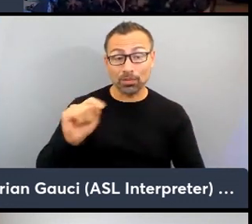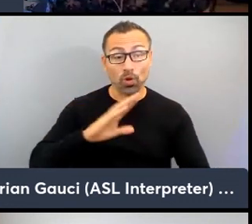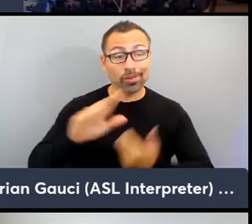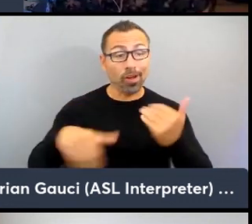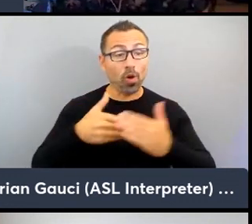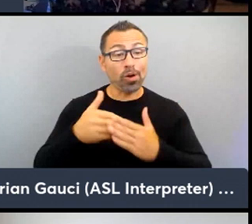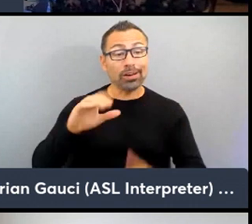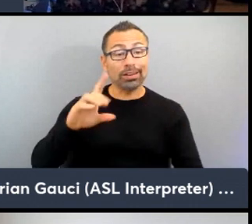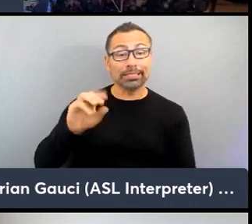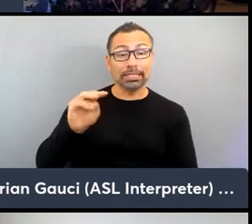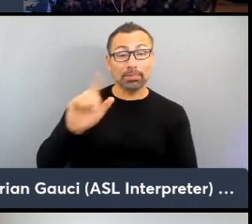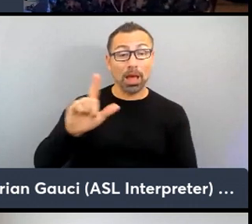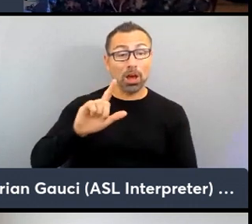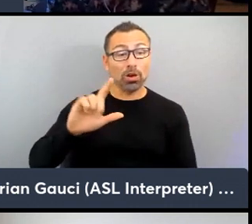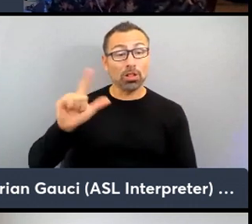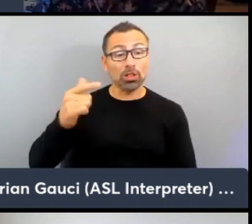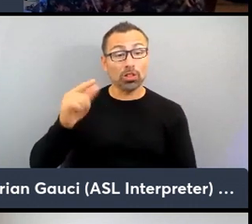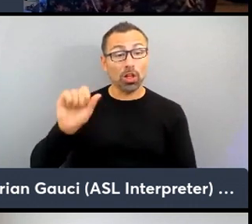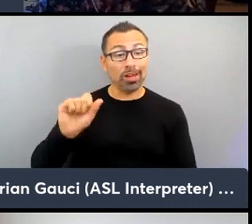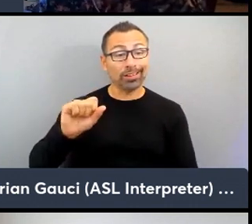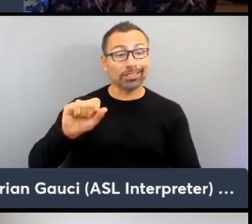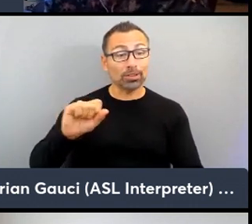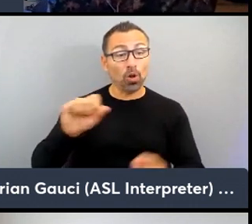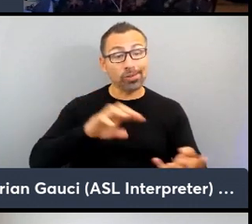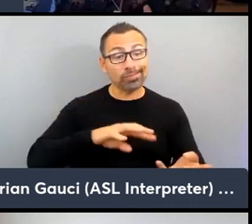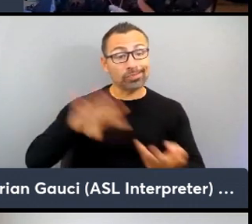streamed to CloudWatch. And